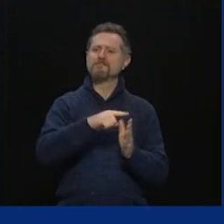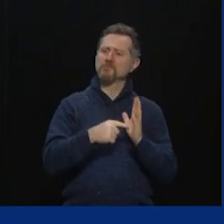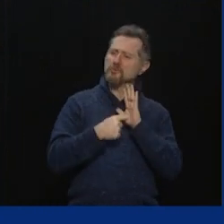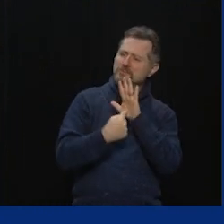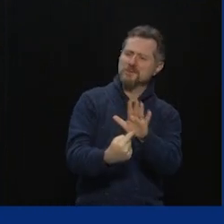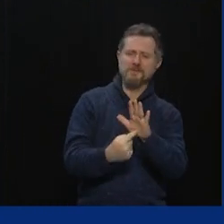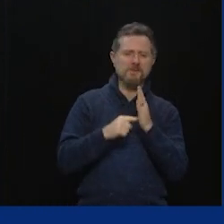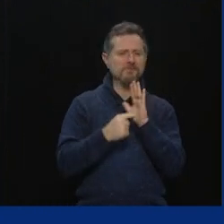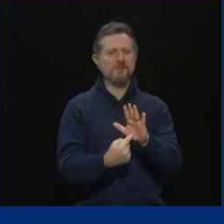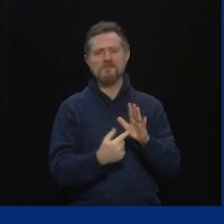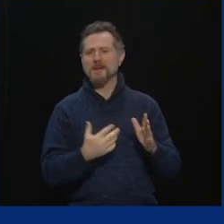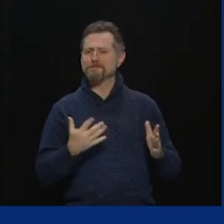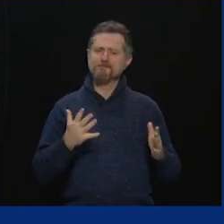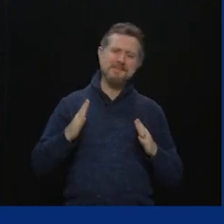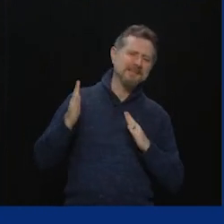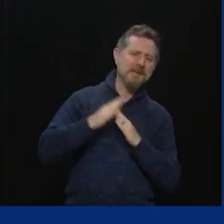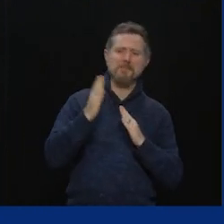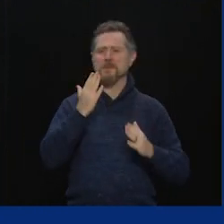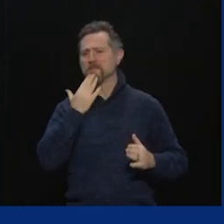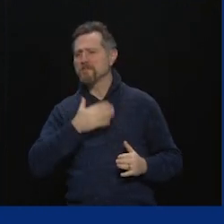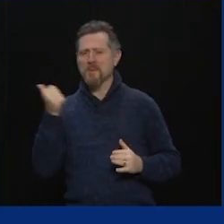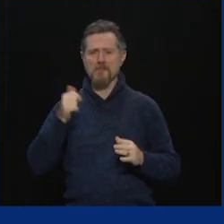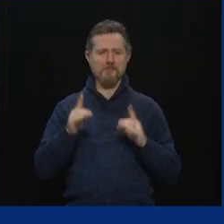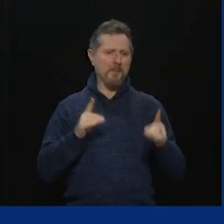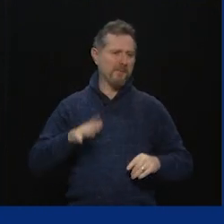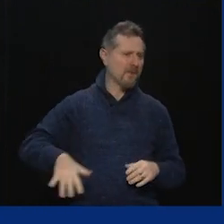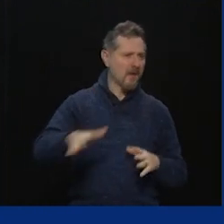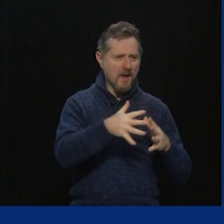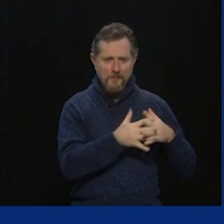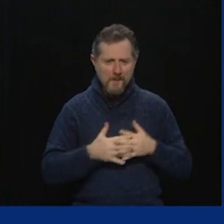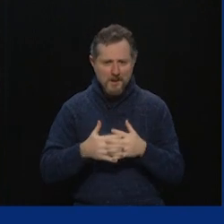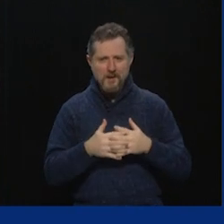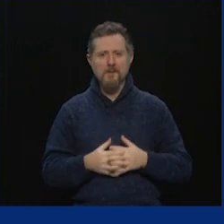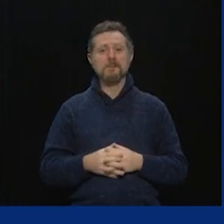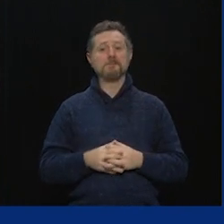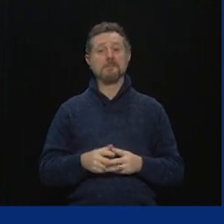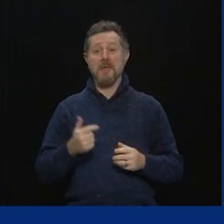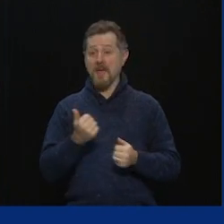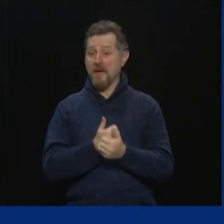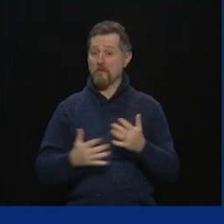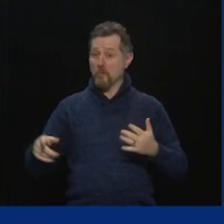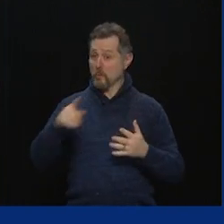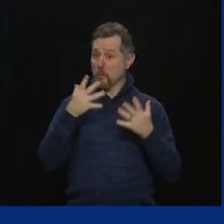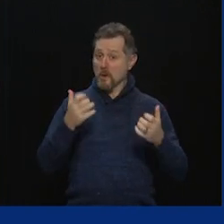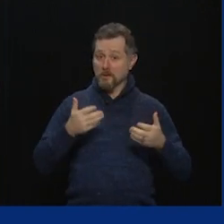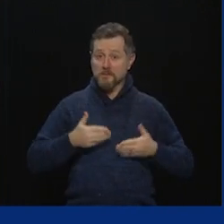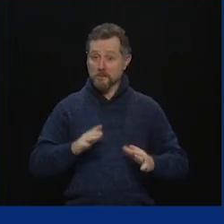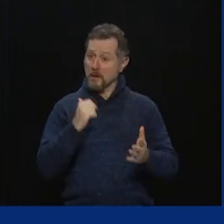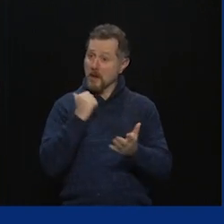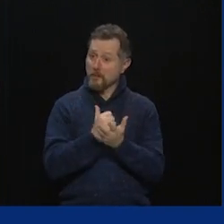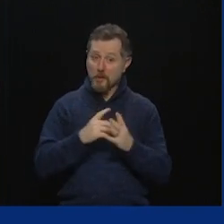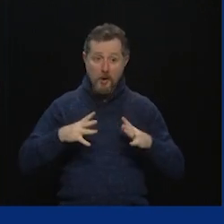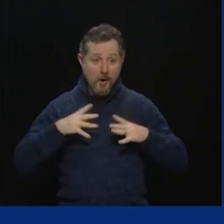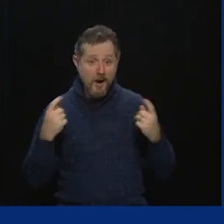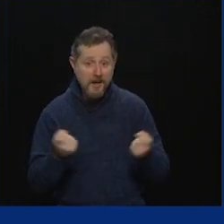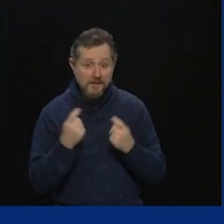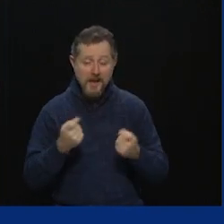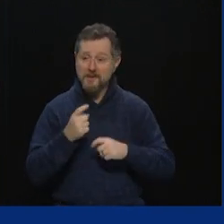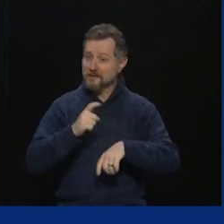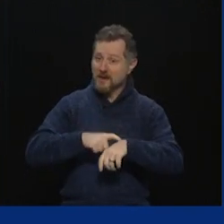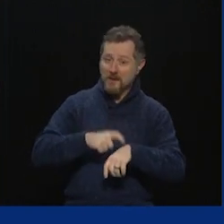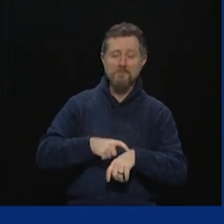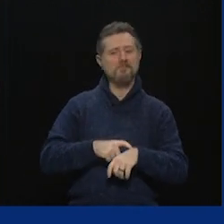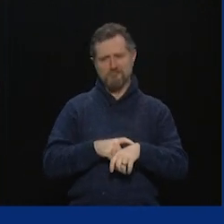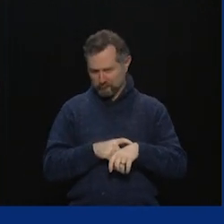of America. For anybody who is looking to help in this holiday season, please consider reaching out to